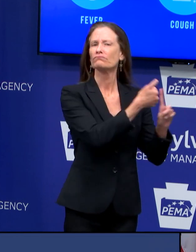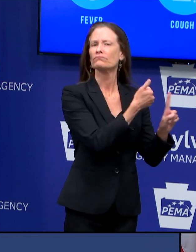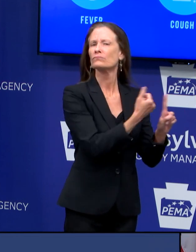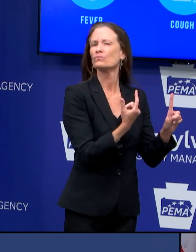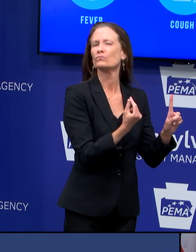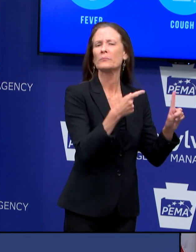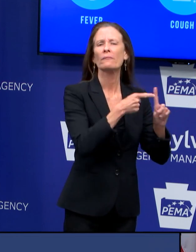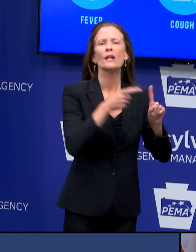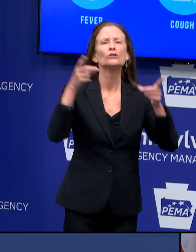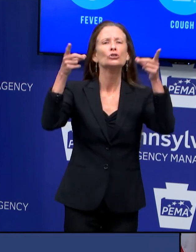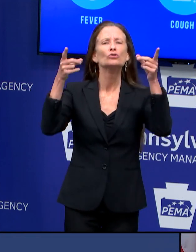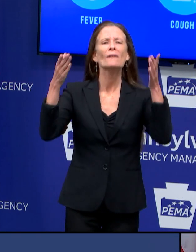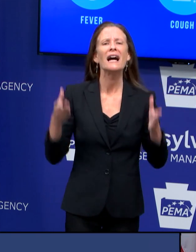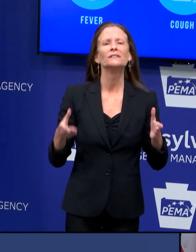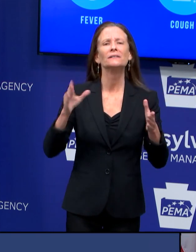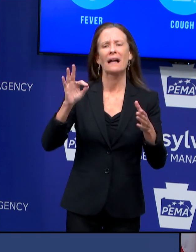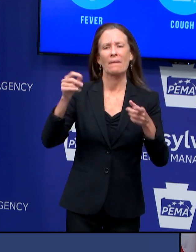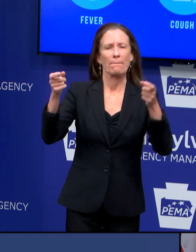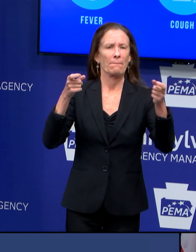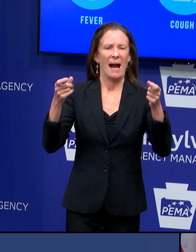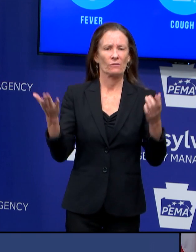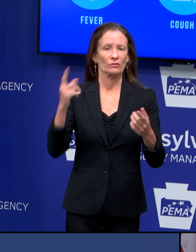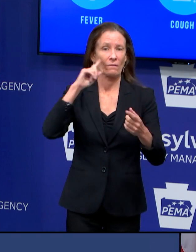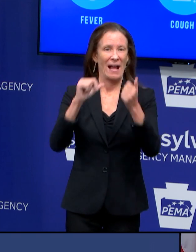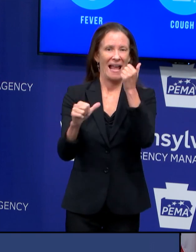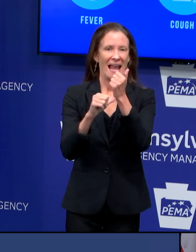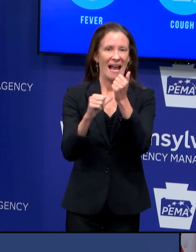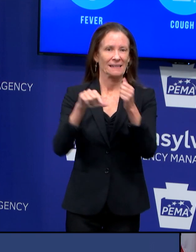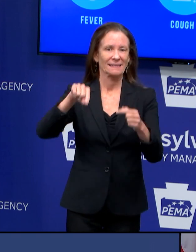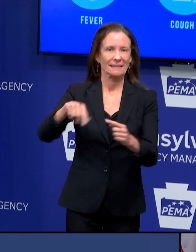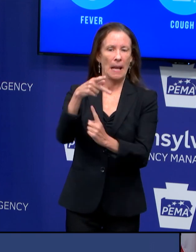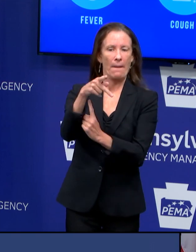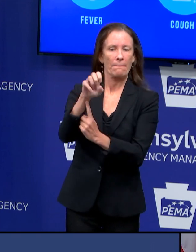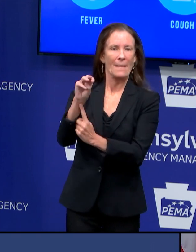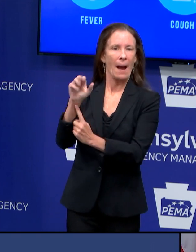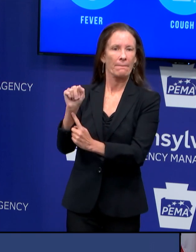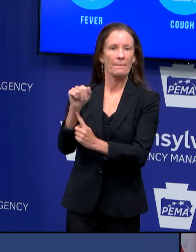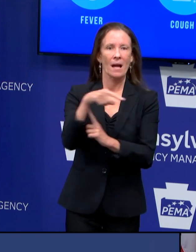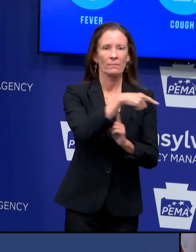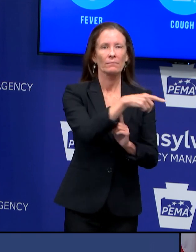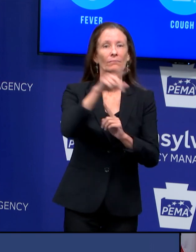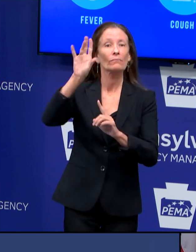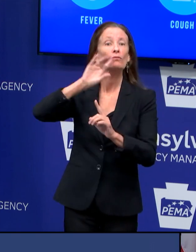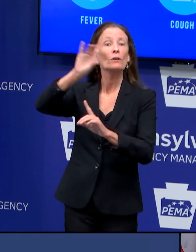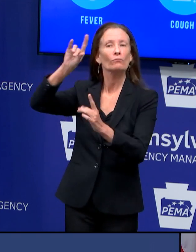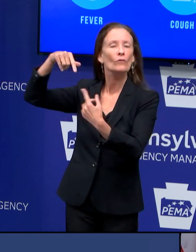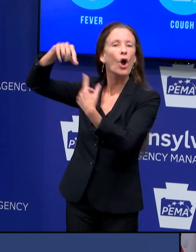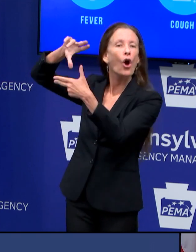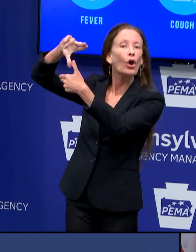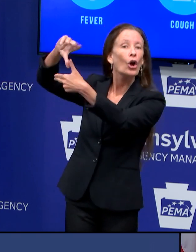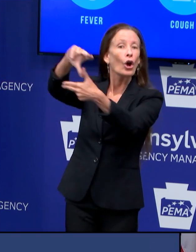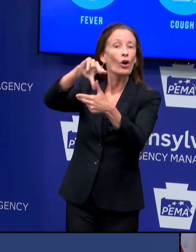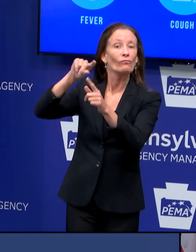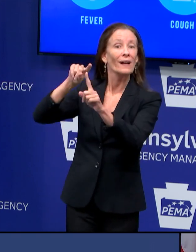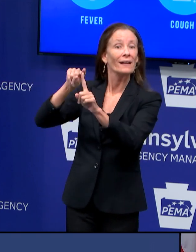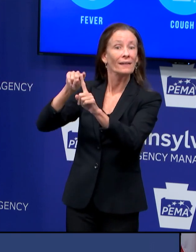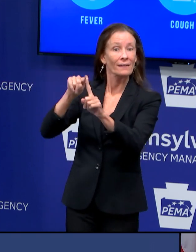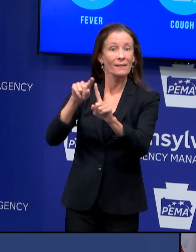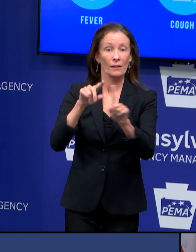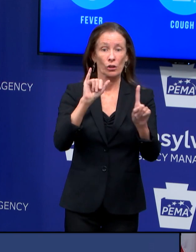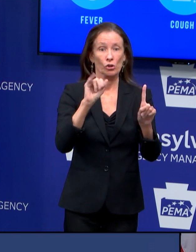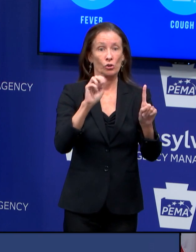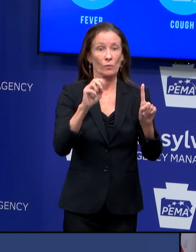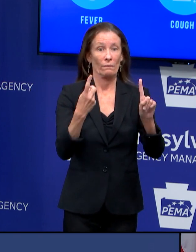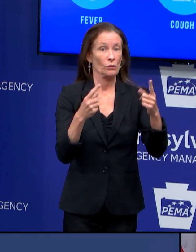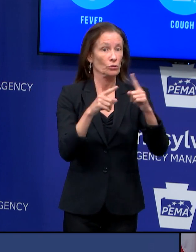2020 Atlantic hurricane season started on June 1st and runs through the end of November. The National Oceanic and Atmospheric